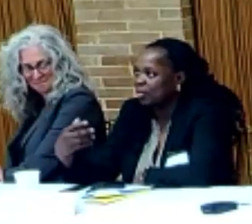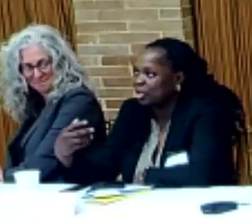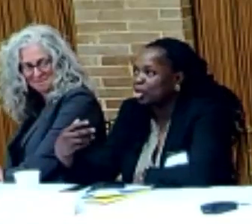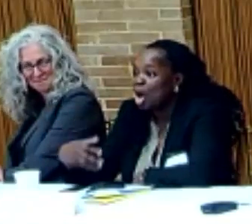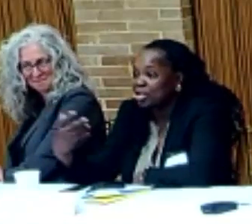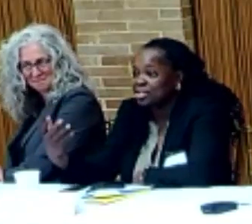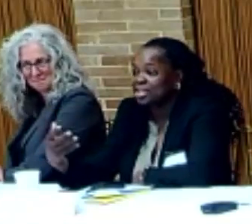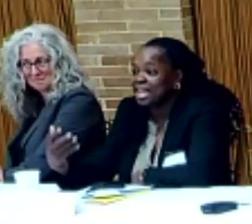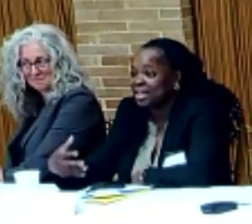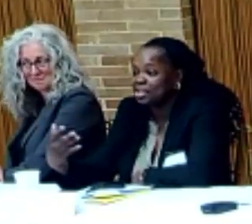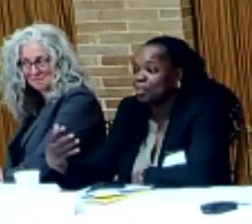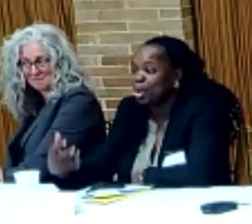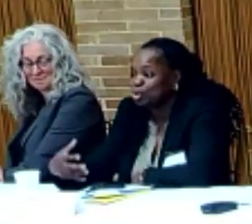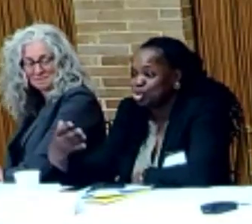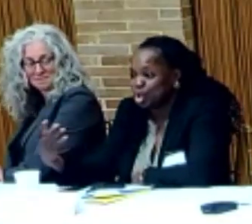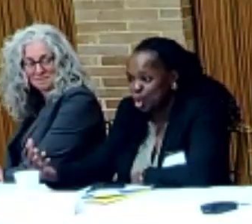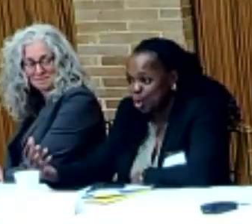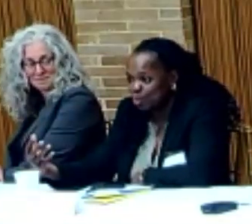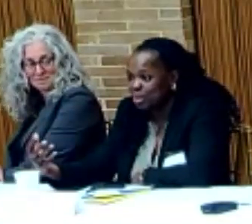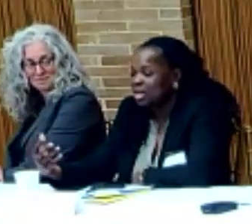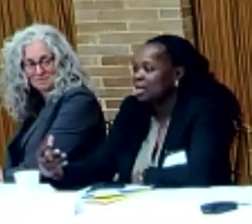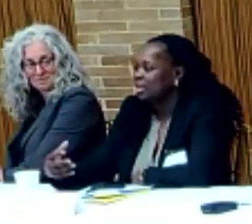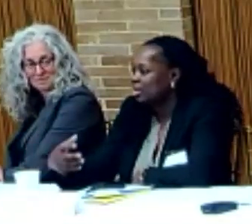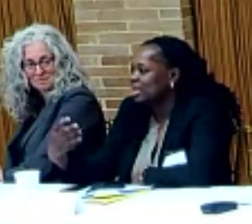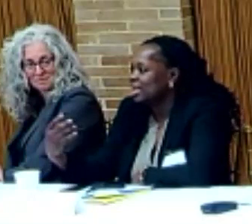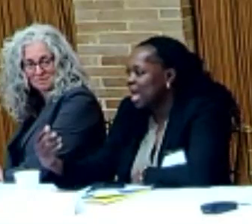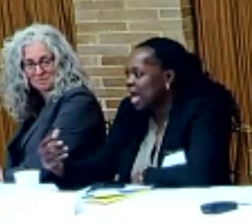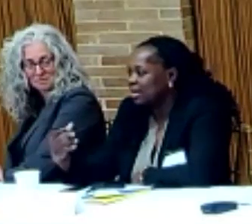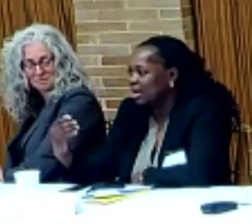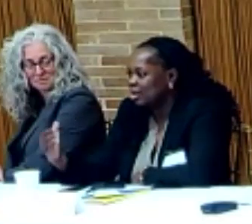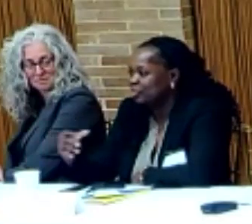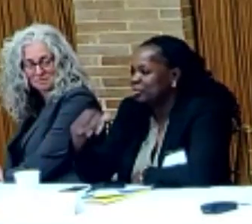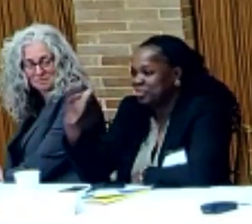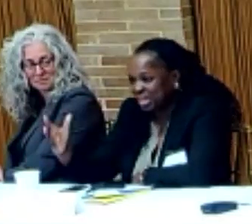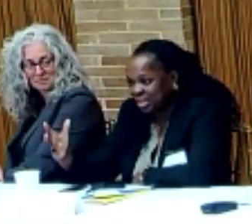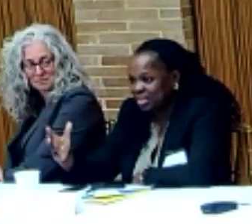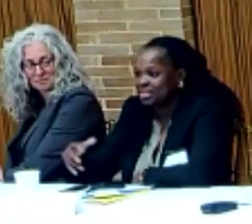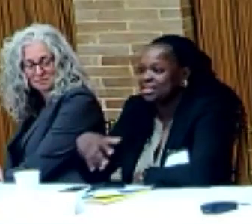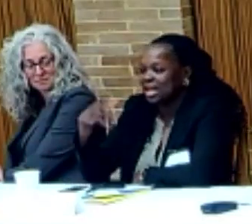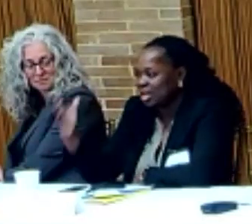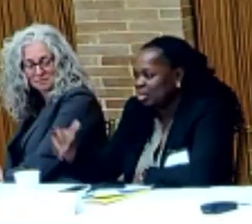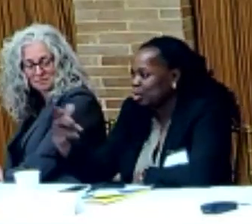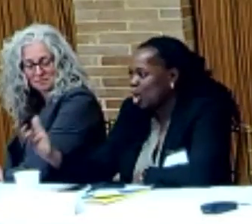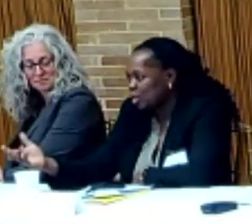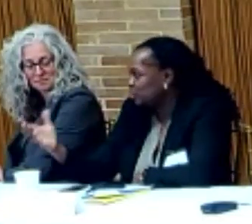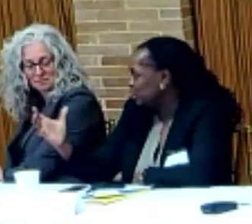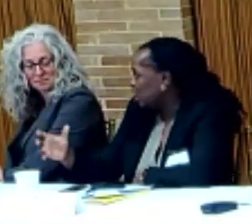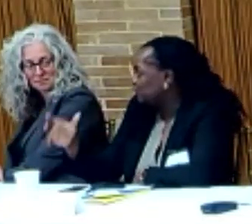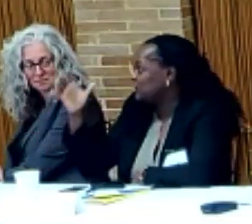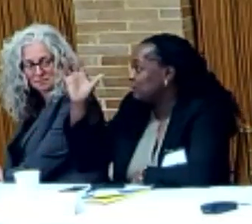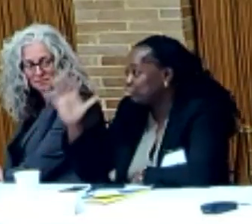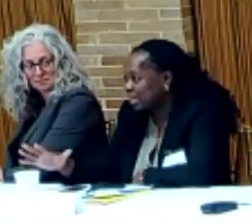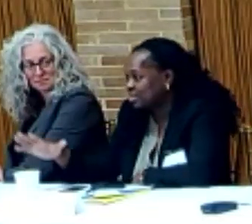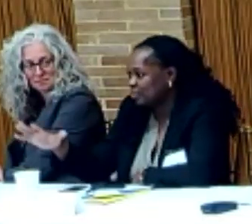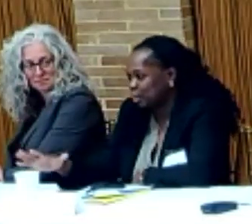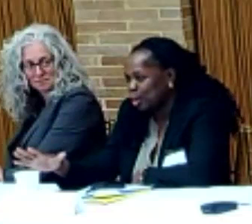about the cost to get to purchase a home there is a lot of fees and other costs Beyond